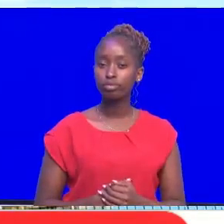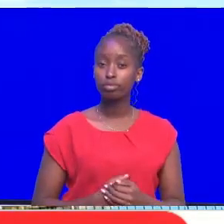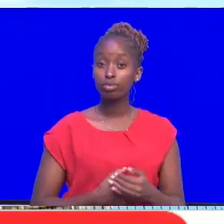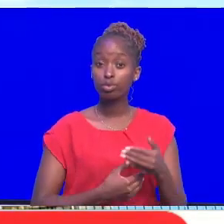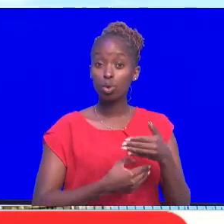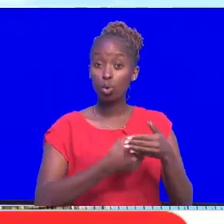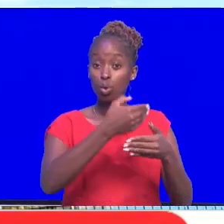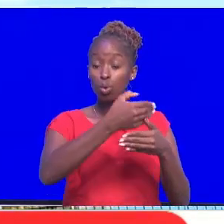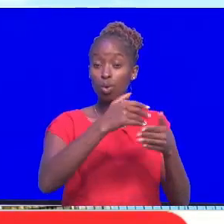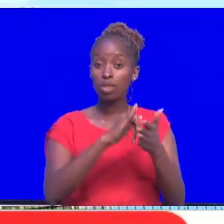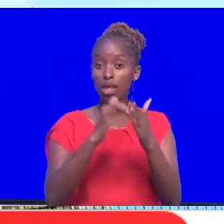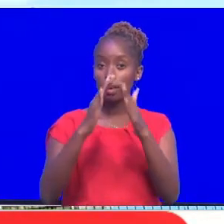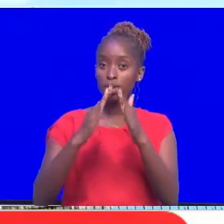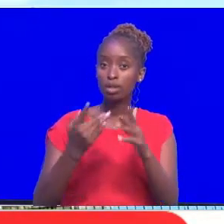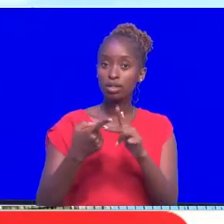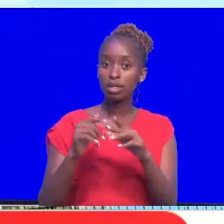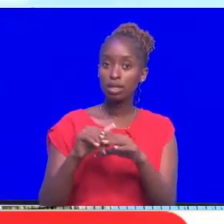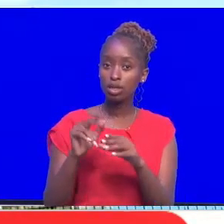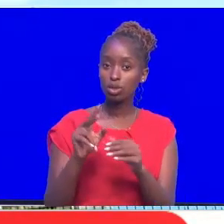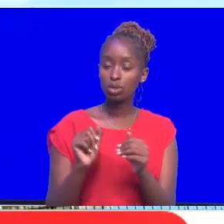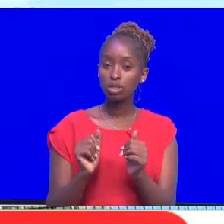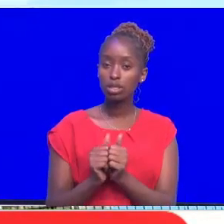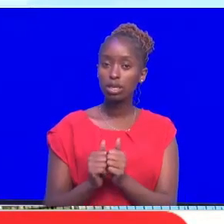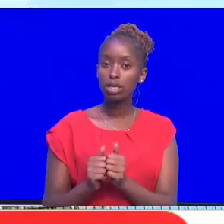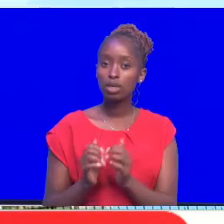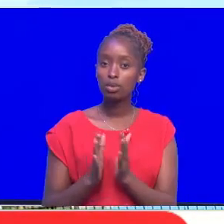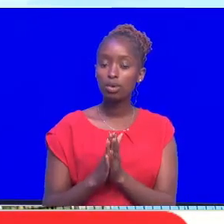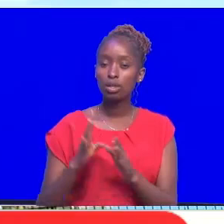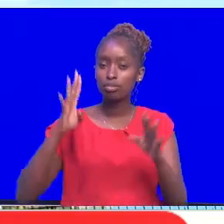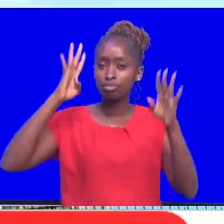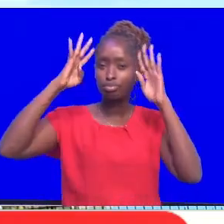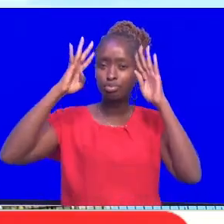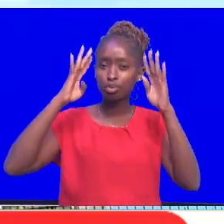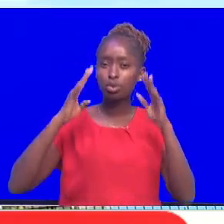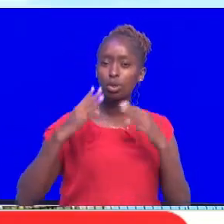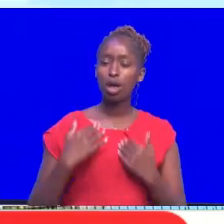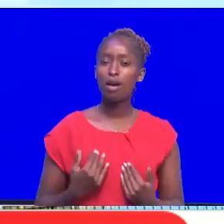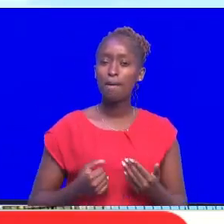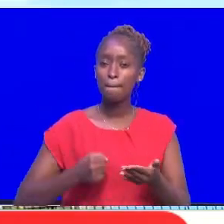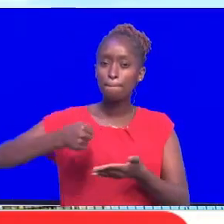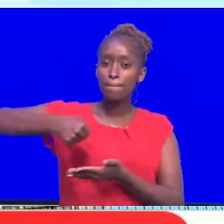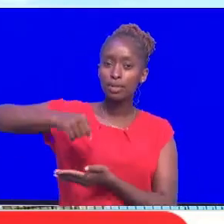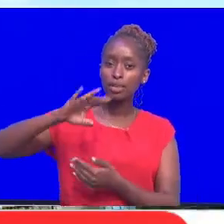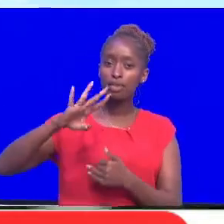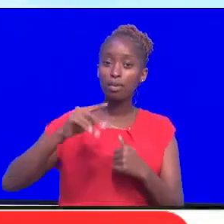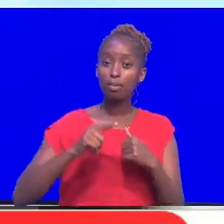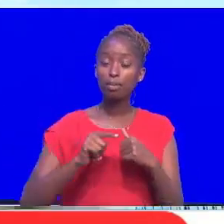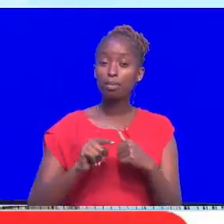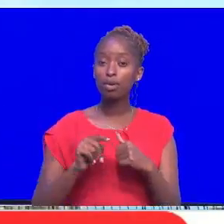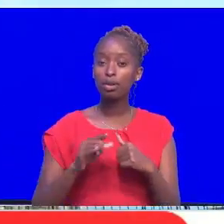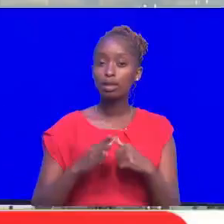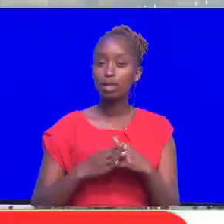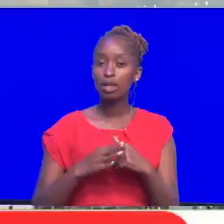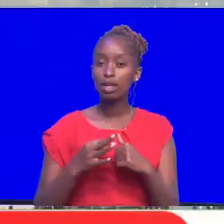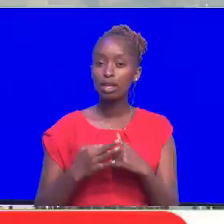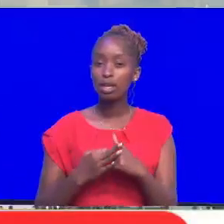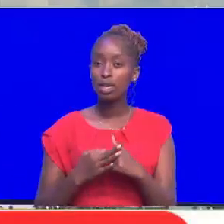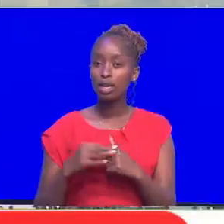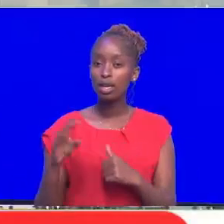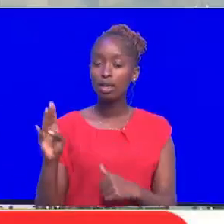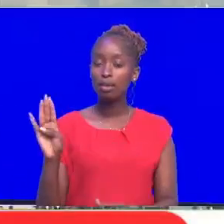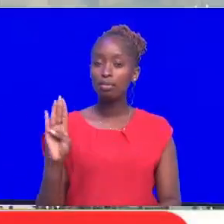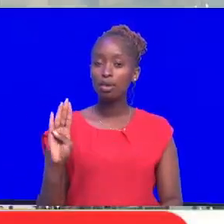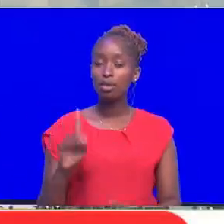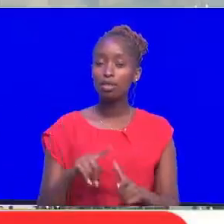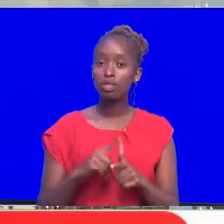building started 2010 with initial budget of 5.89 billion shillings, later revised to